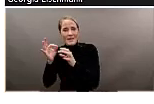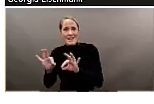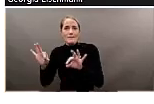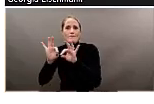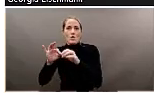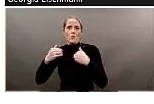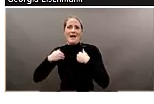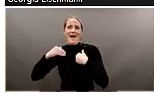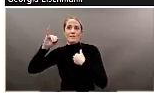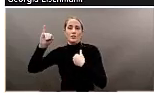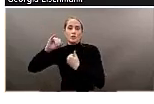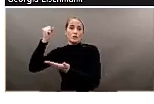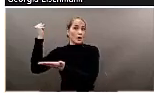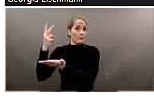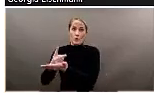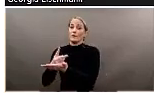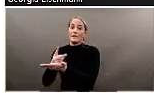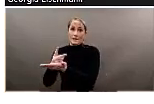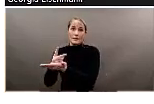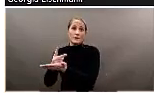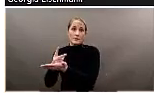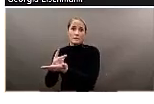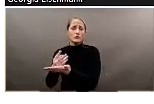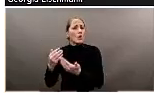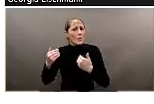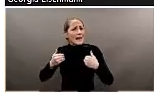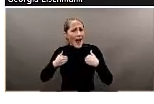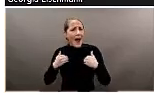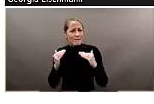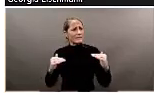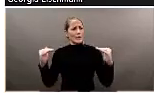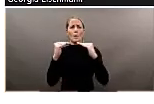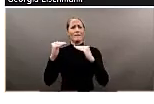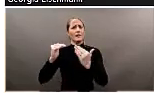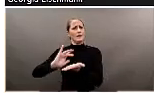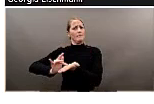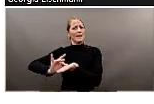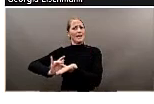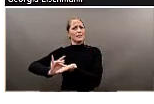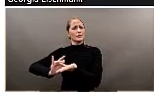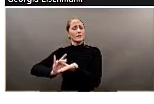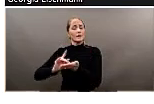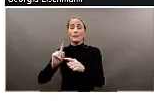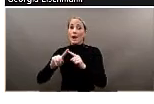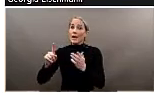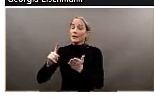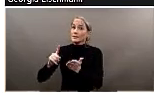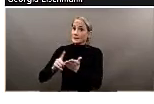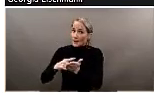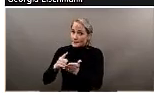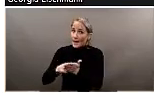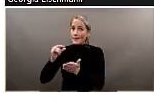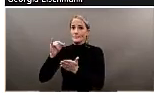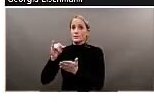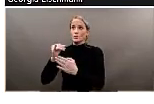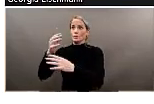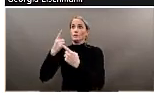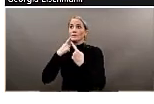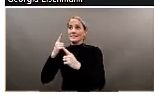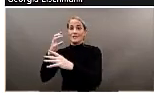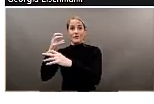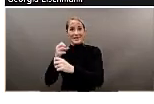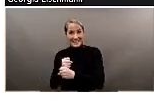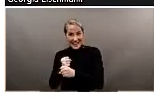communities covered by Mass Health, to approve this. And there are equivalents that are out there, but to get an